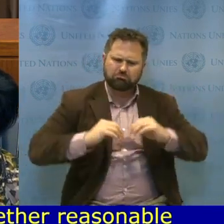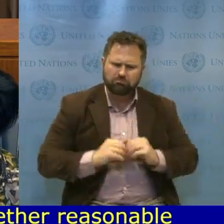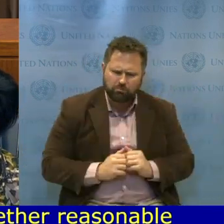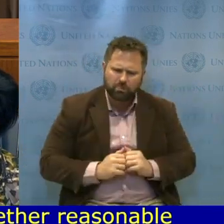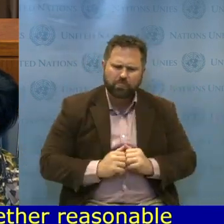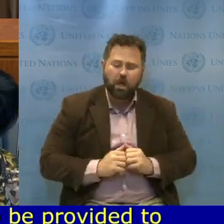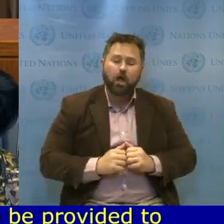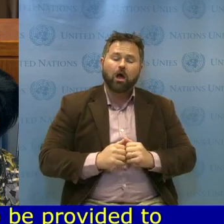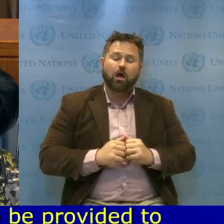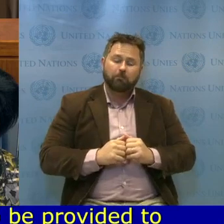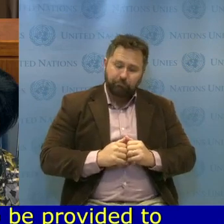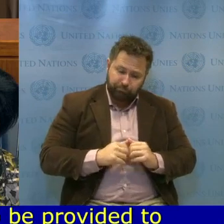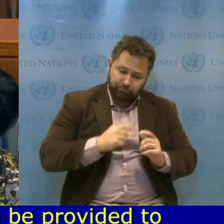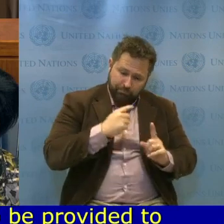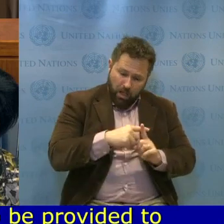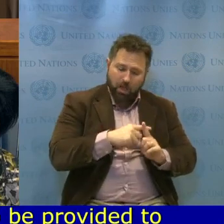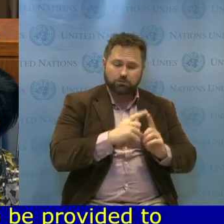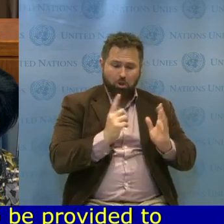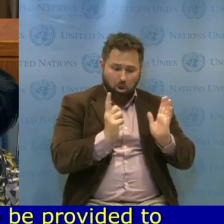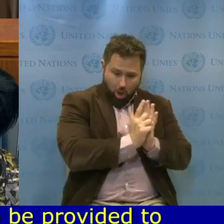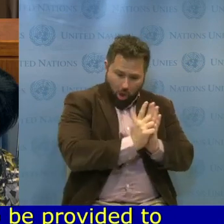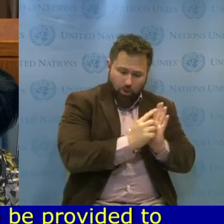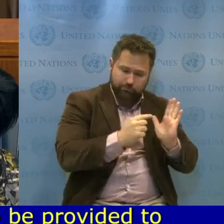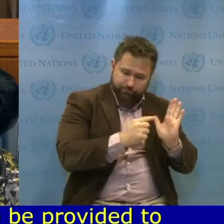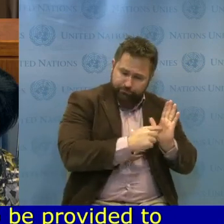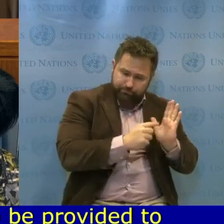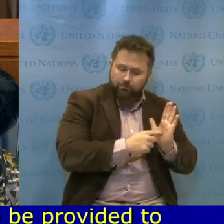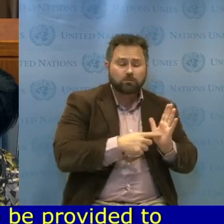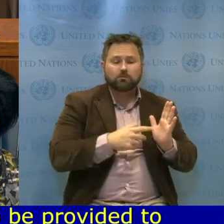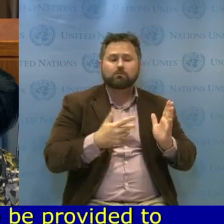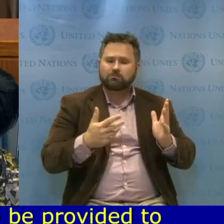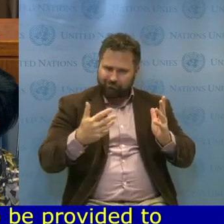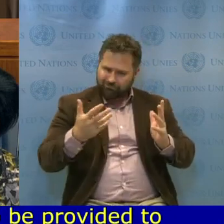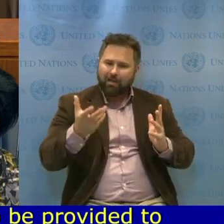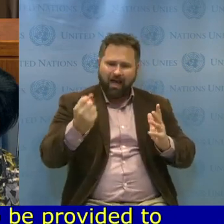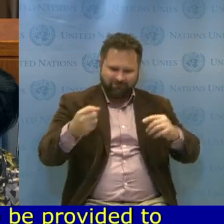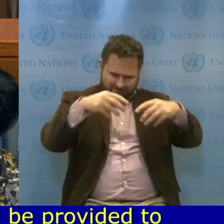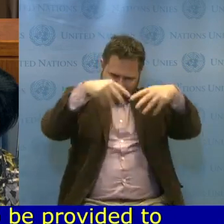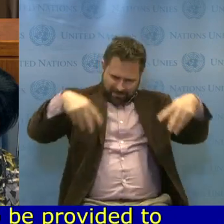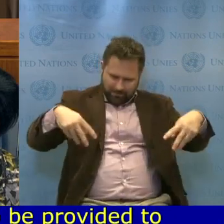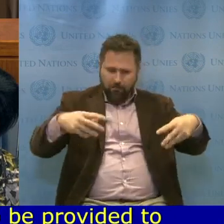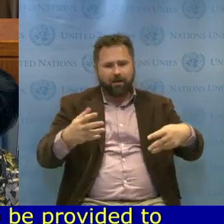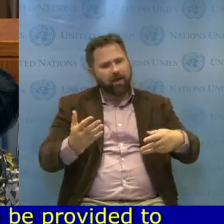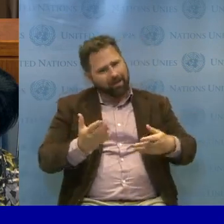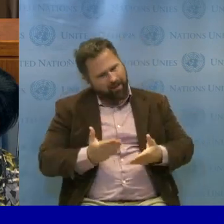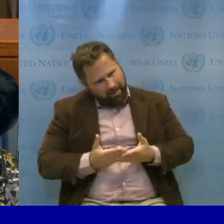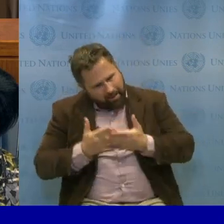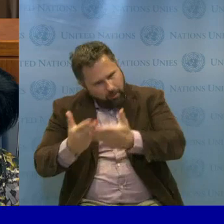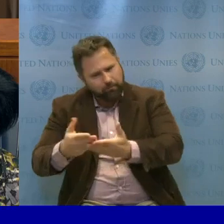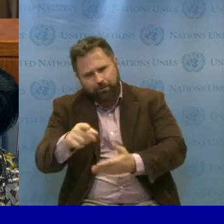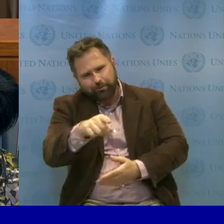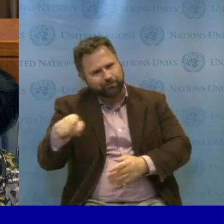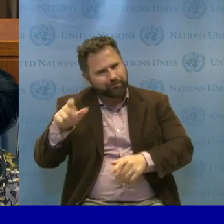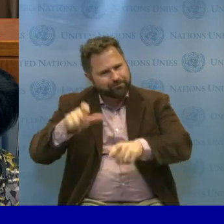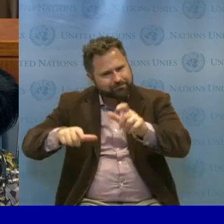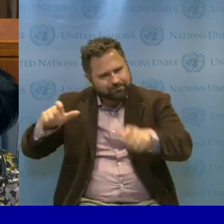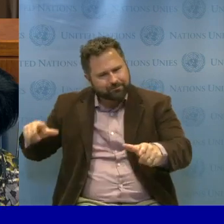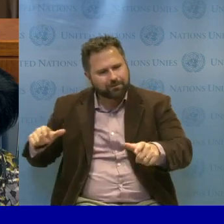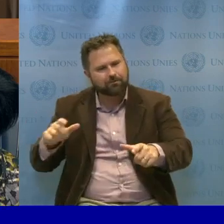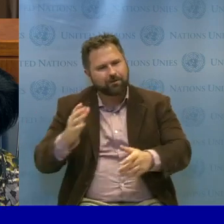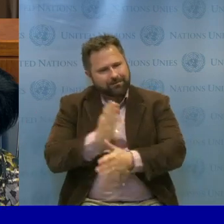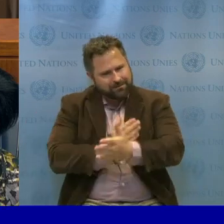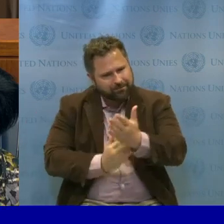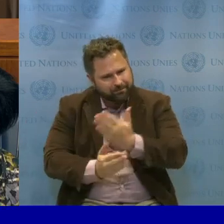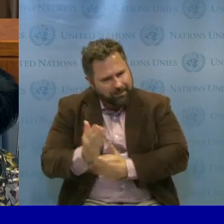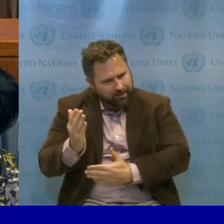a regulation on a system of support to help people with disabilities.